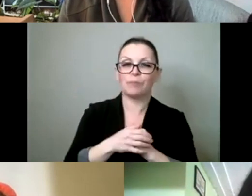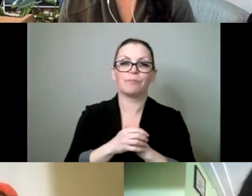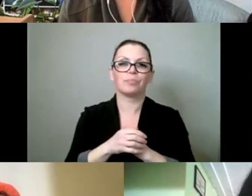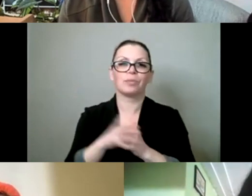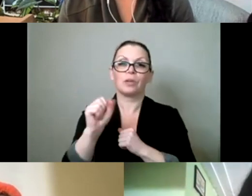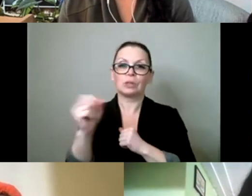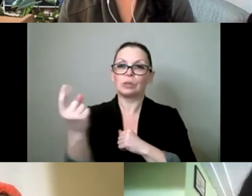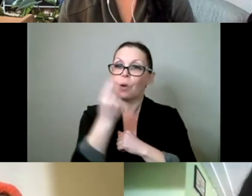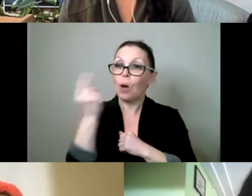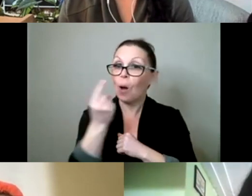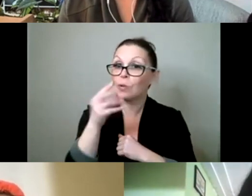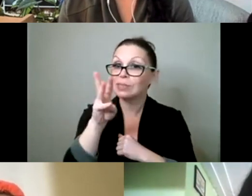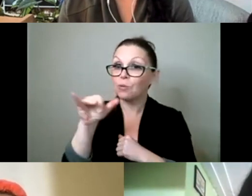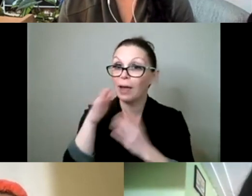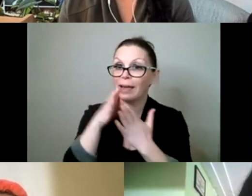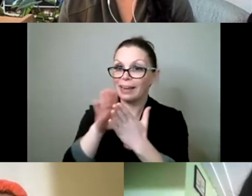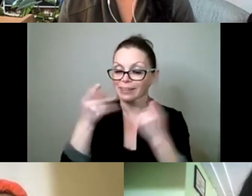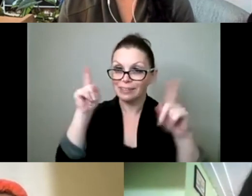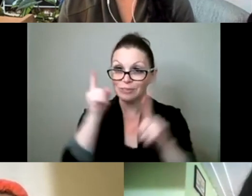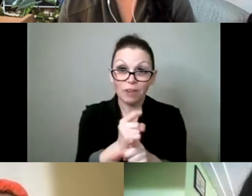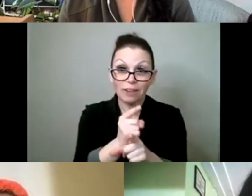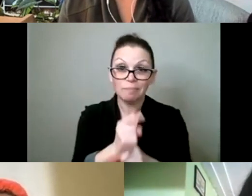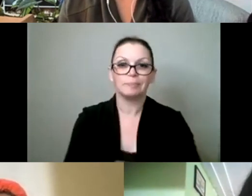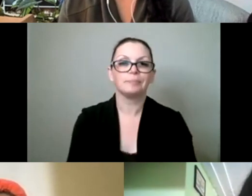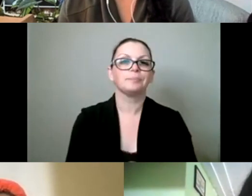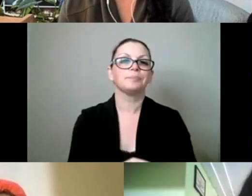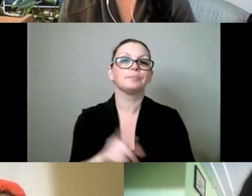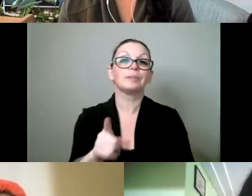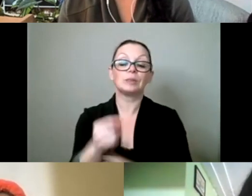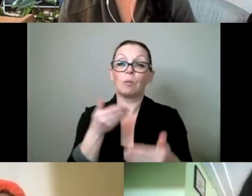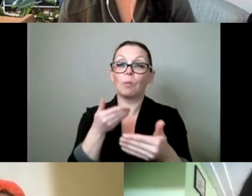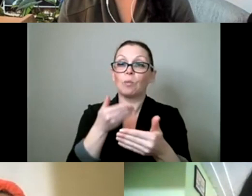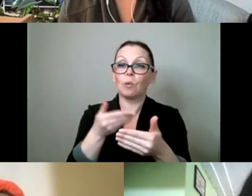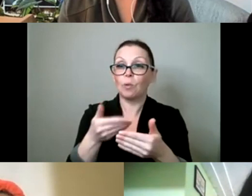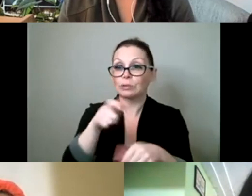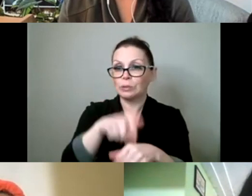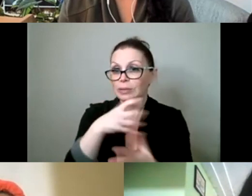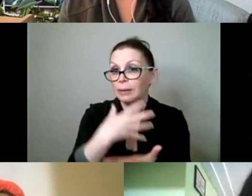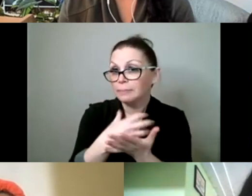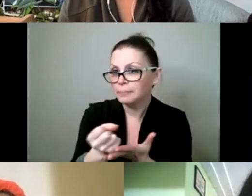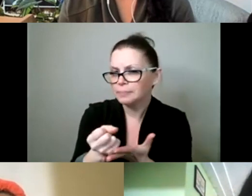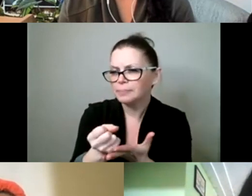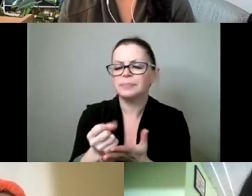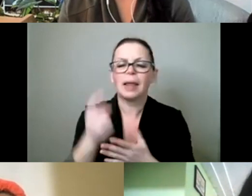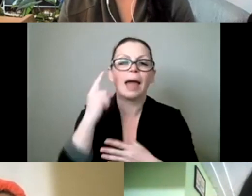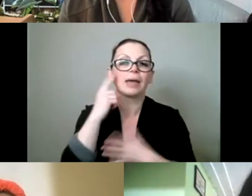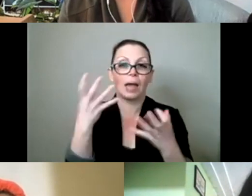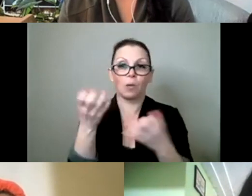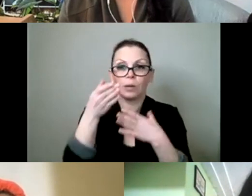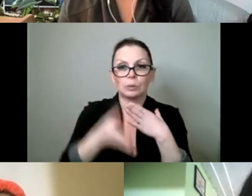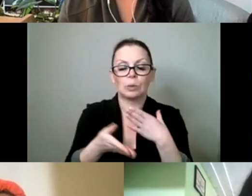there's always a way, right? So we're getting close to time. I think let's end